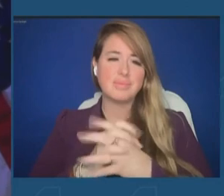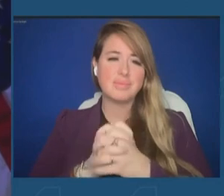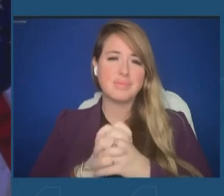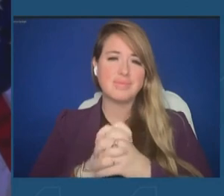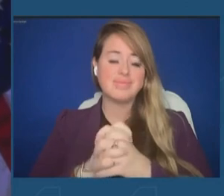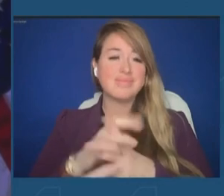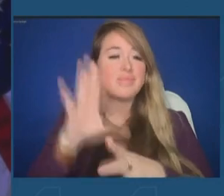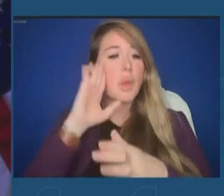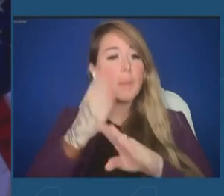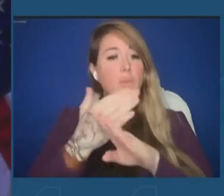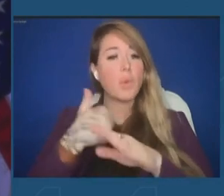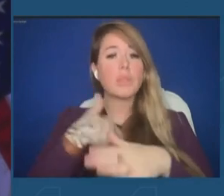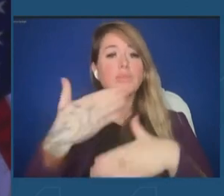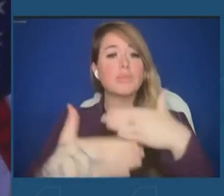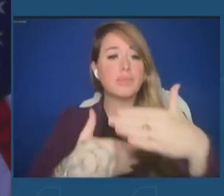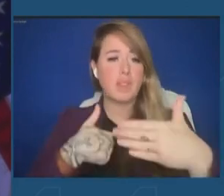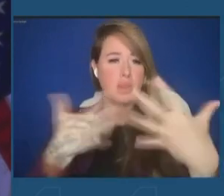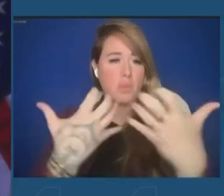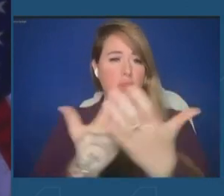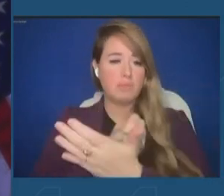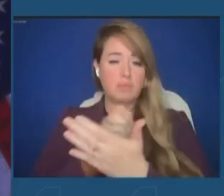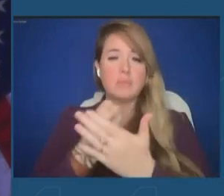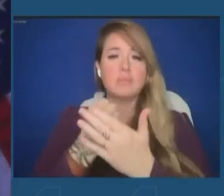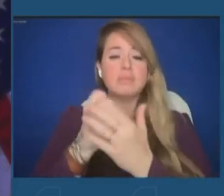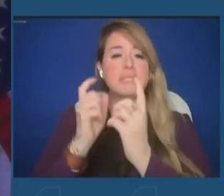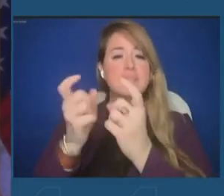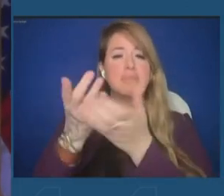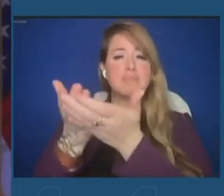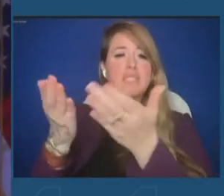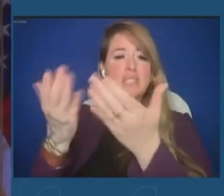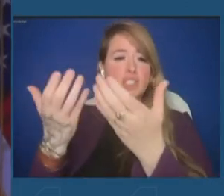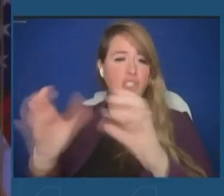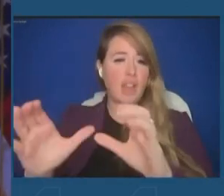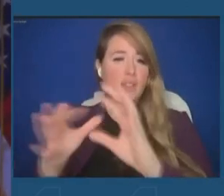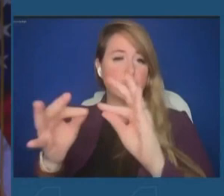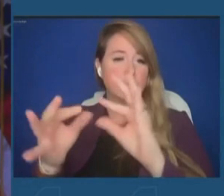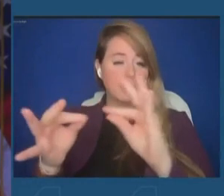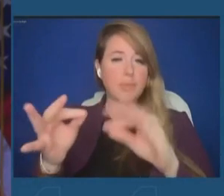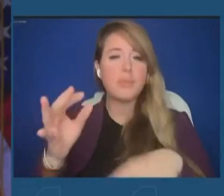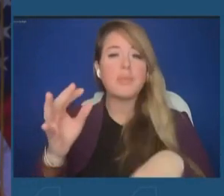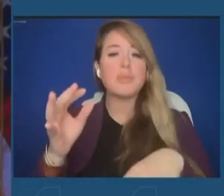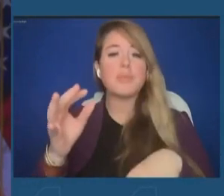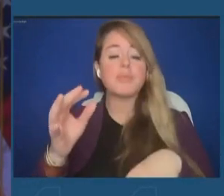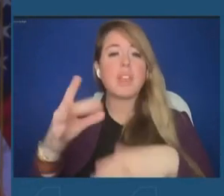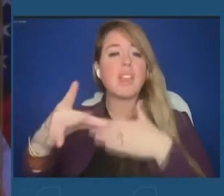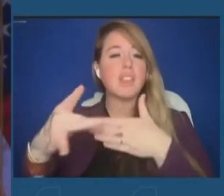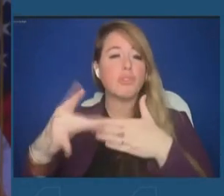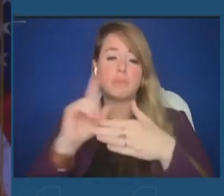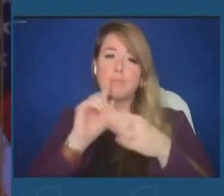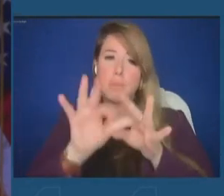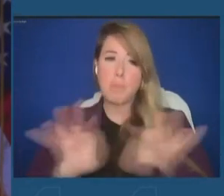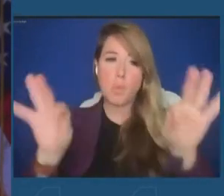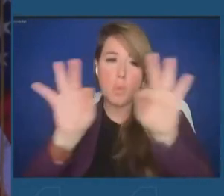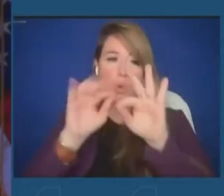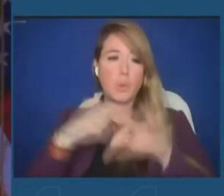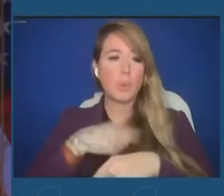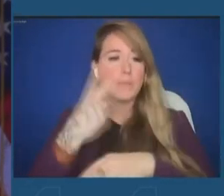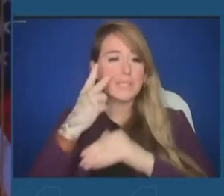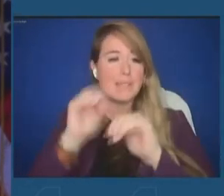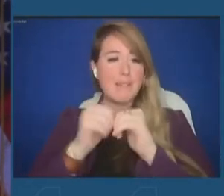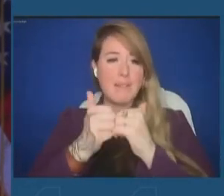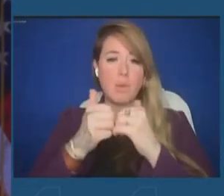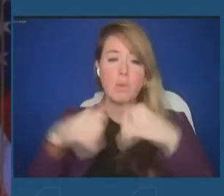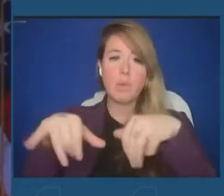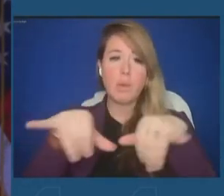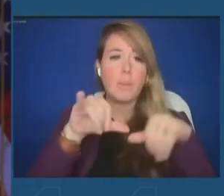Before we go any further, I don't want to miss a chance and opportunity to say this. Leadership is important, and we've seen how common citizens